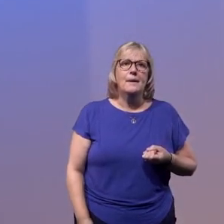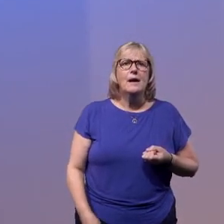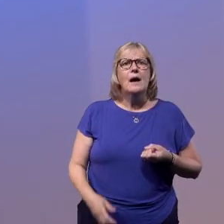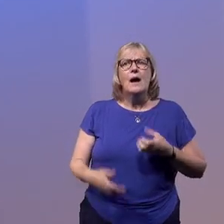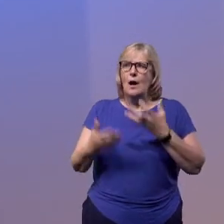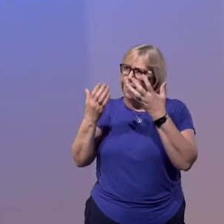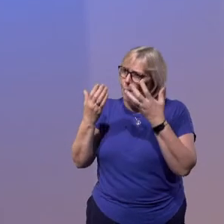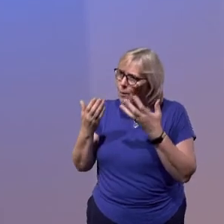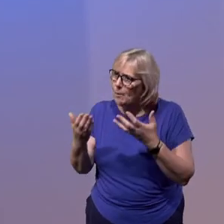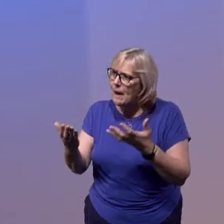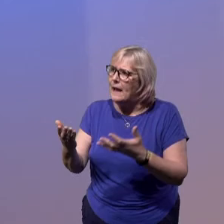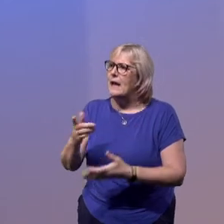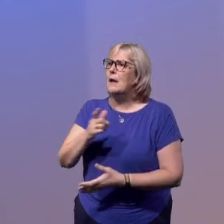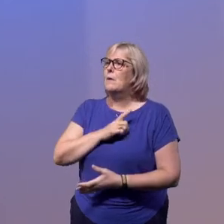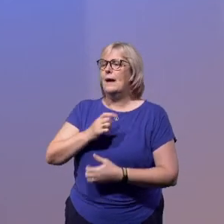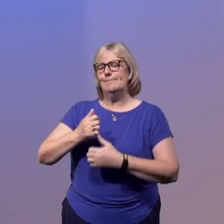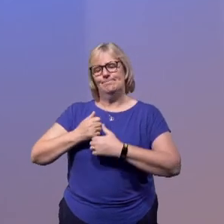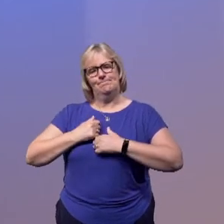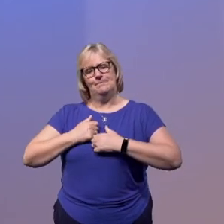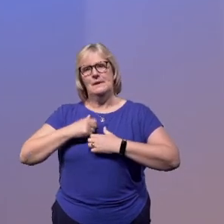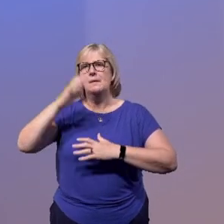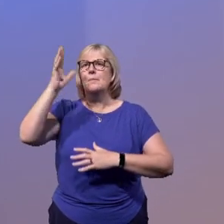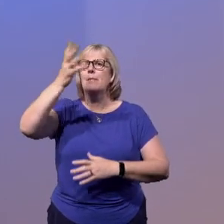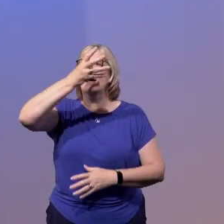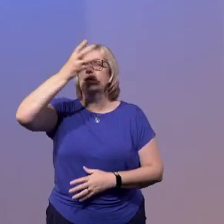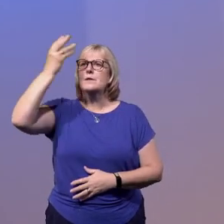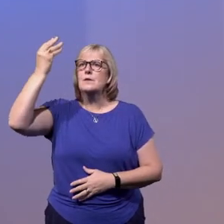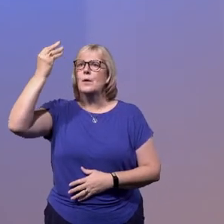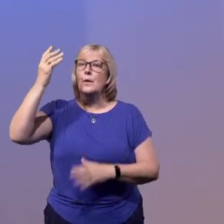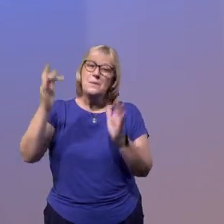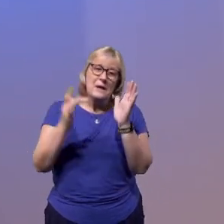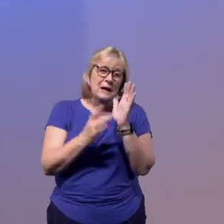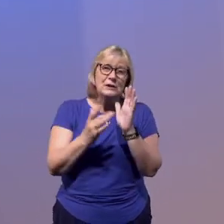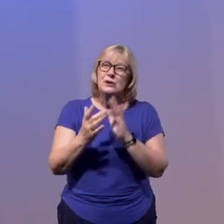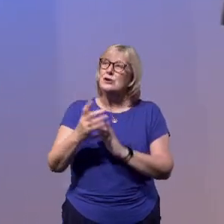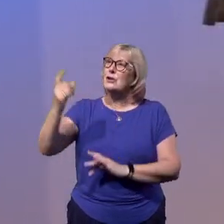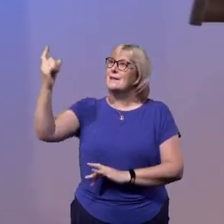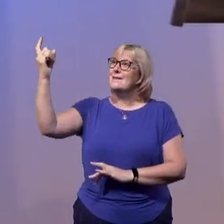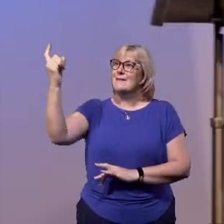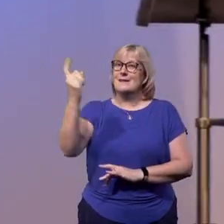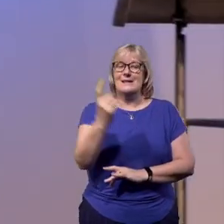You see, here's the issue. If the Jesus who's come to die in